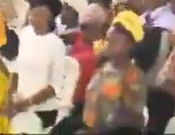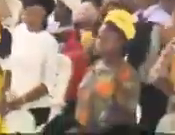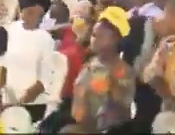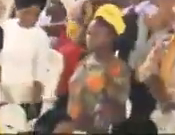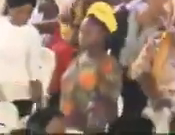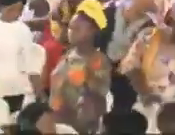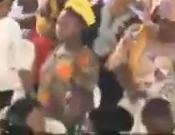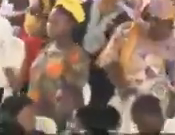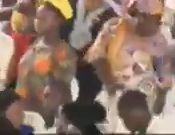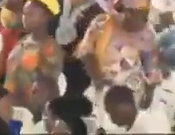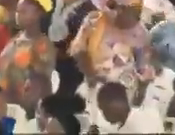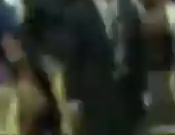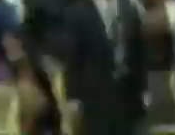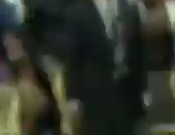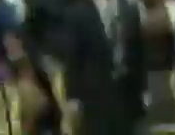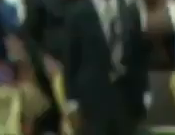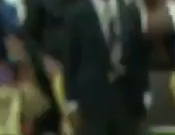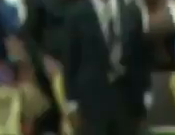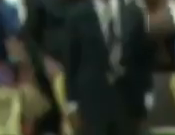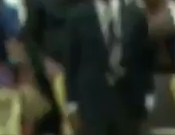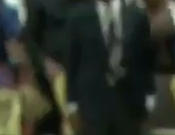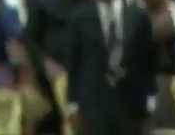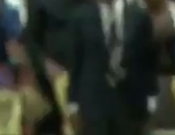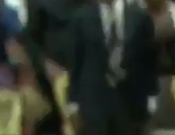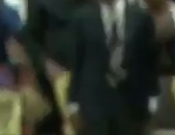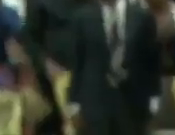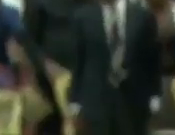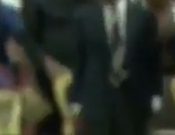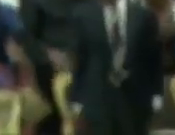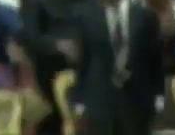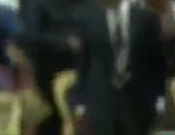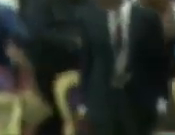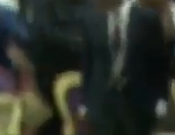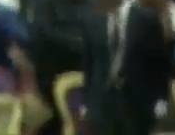Shake hands with two or three people and say good evening. God bless you.